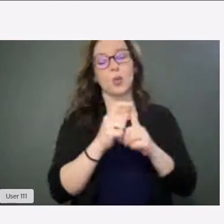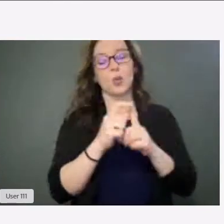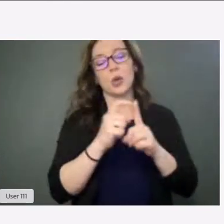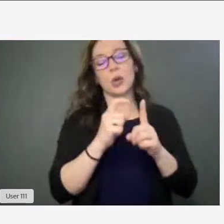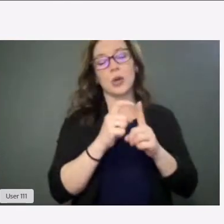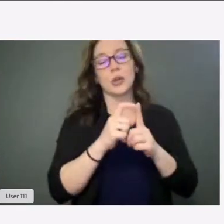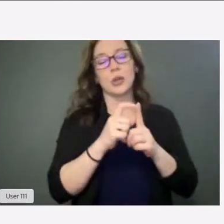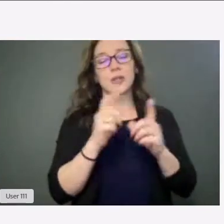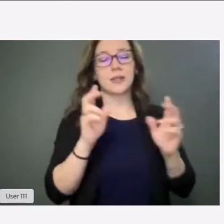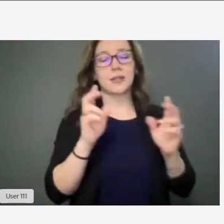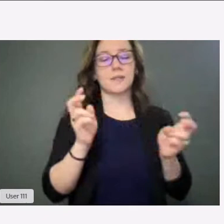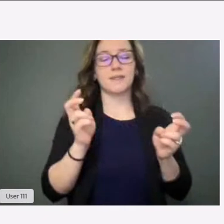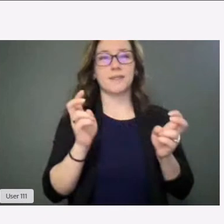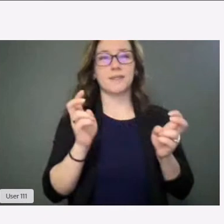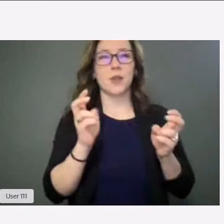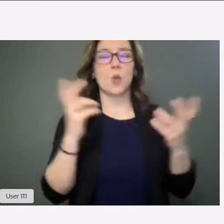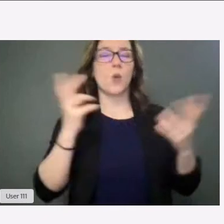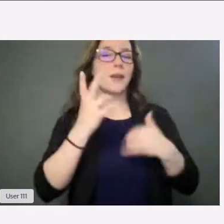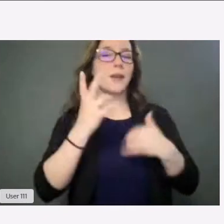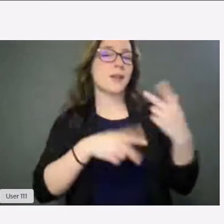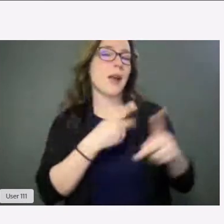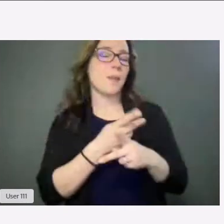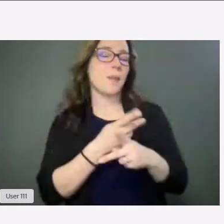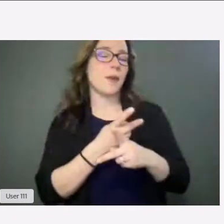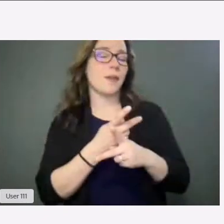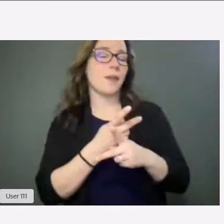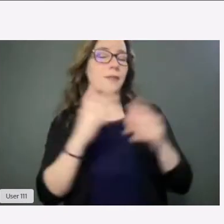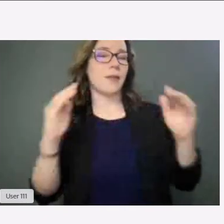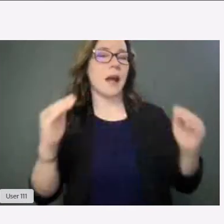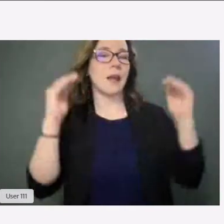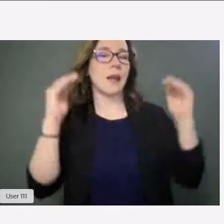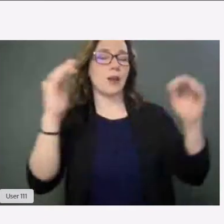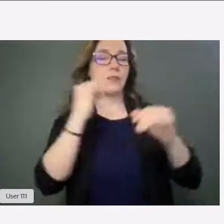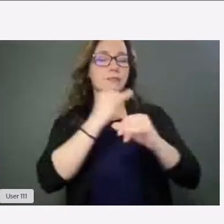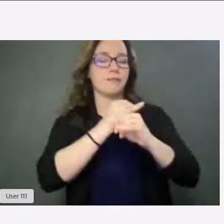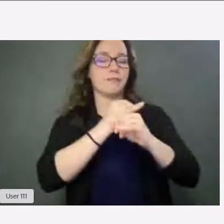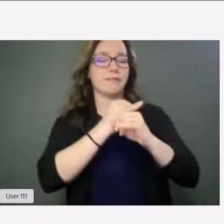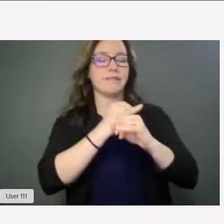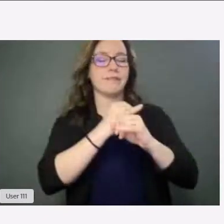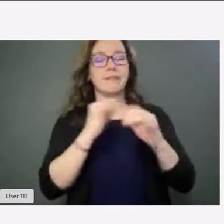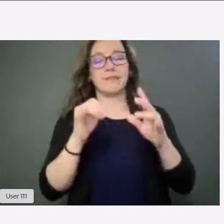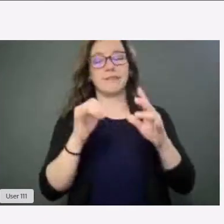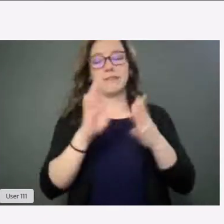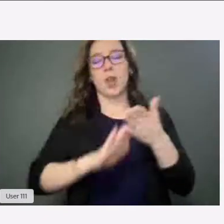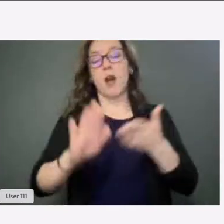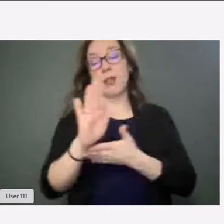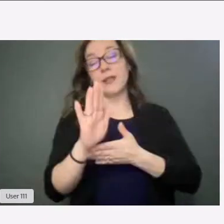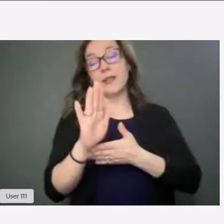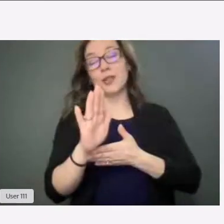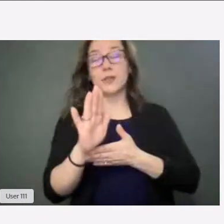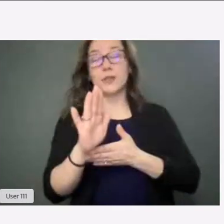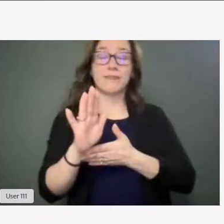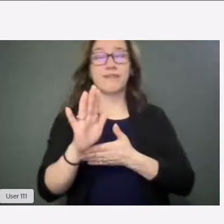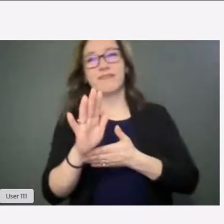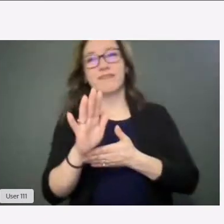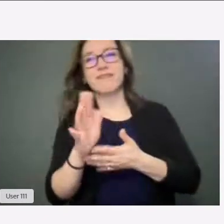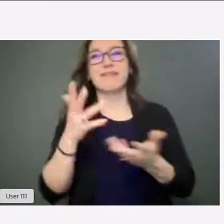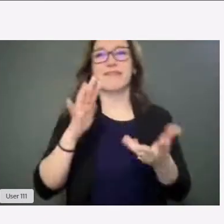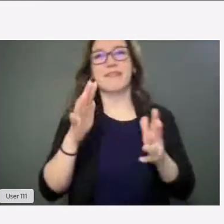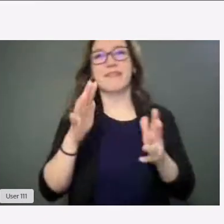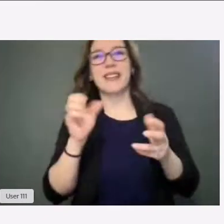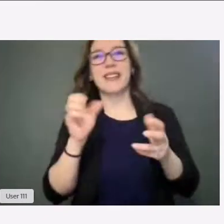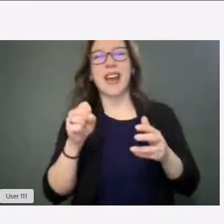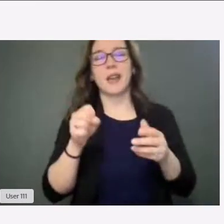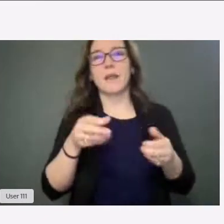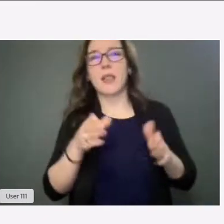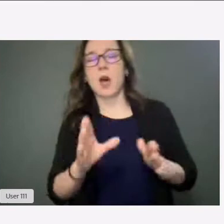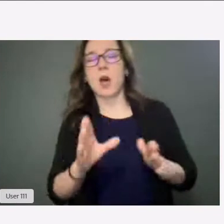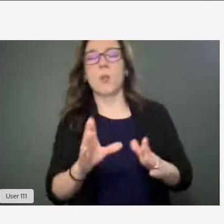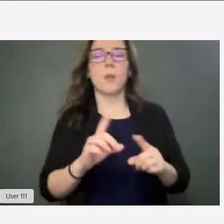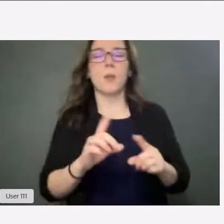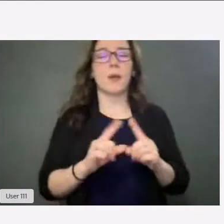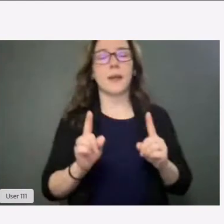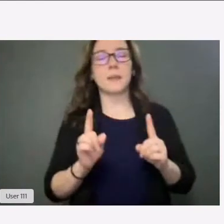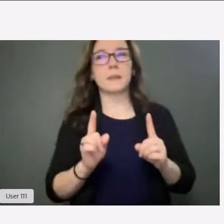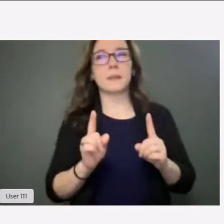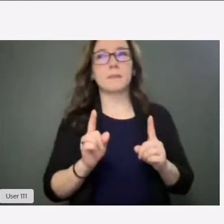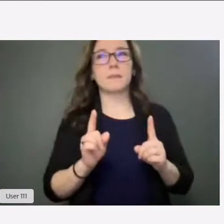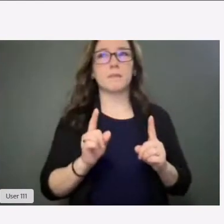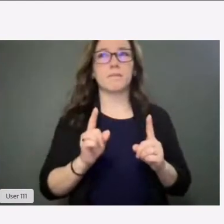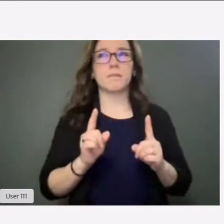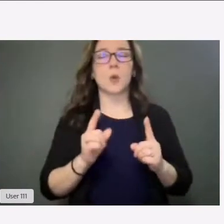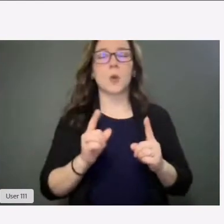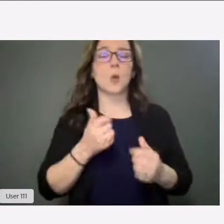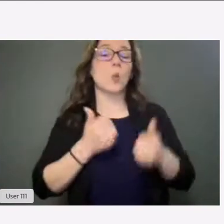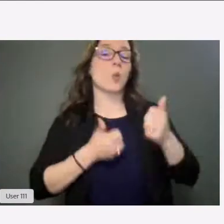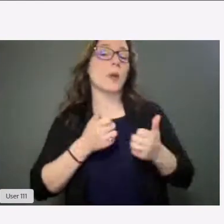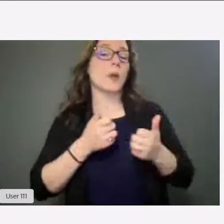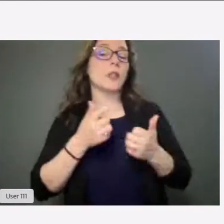of higher education institution is. What you want to do certainly sounds like it would be allowable, but it would just be the question of which